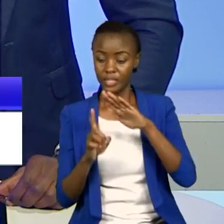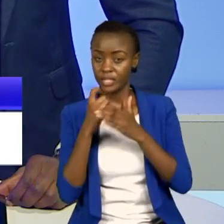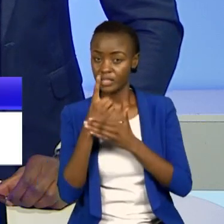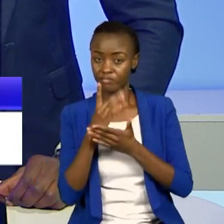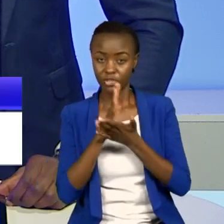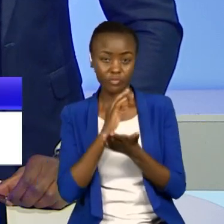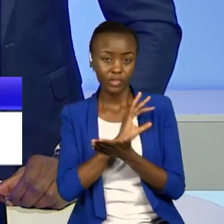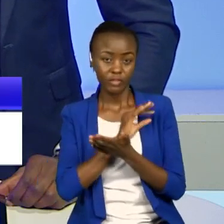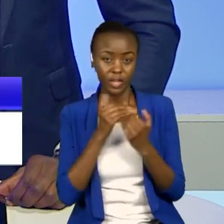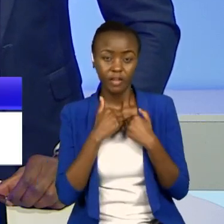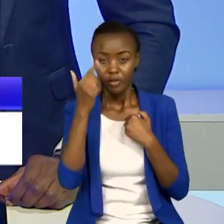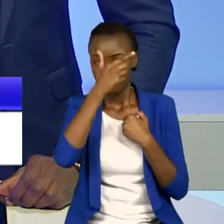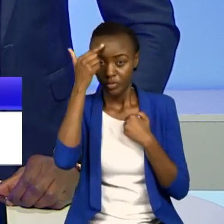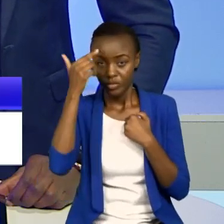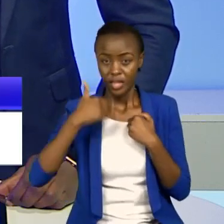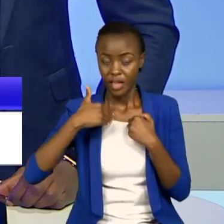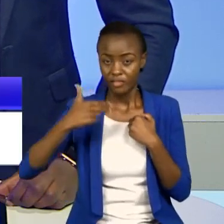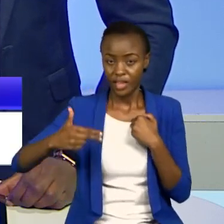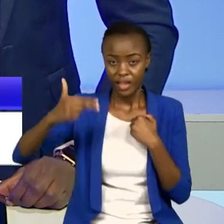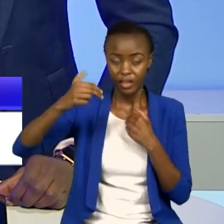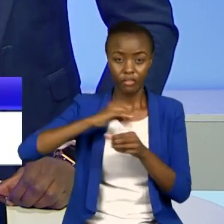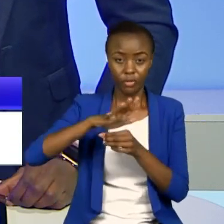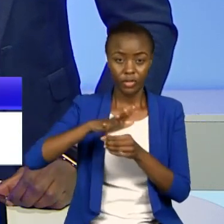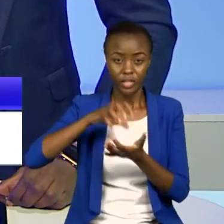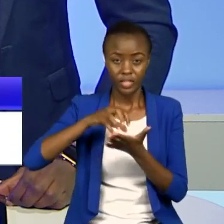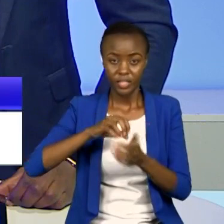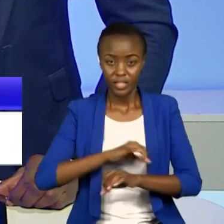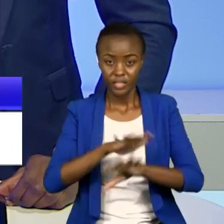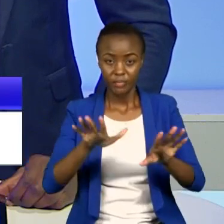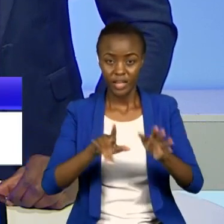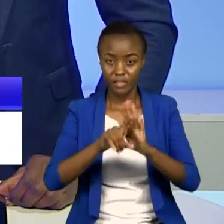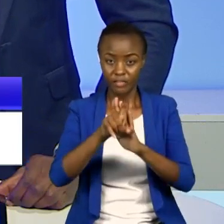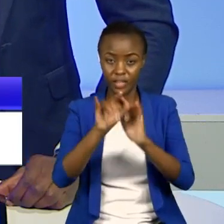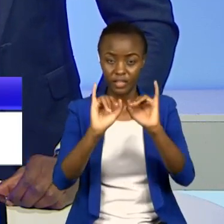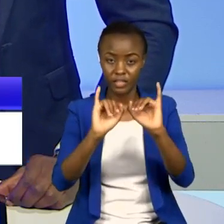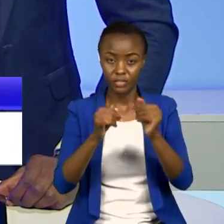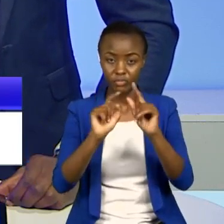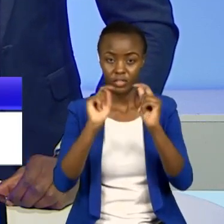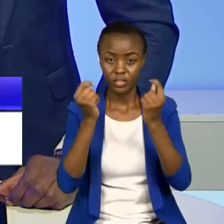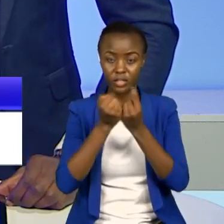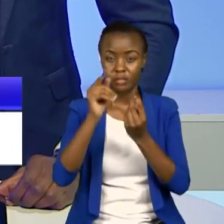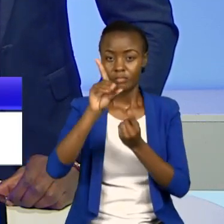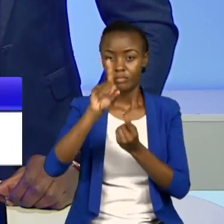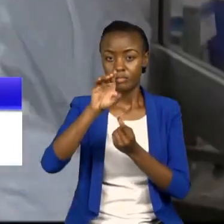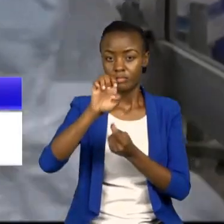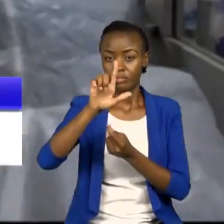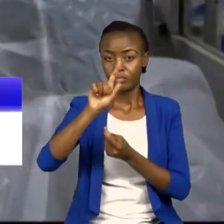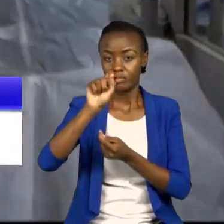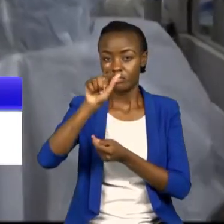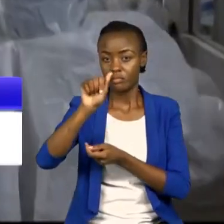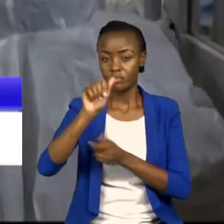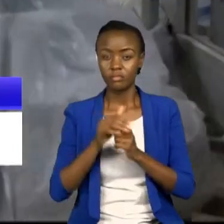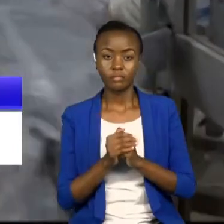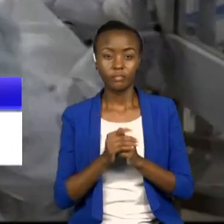and panic over the surging cases of the COVID-19 Delta variant in the country. Robert Ouma with the details.